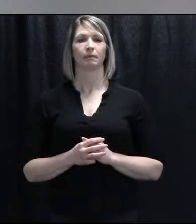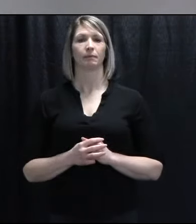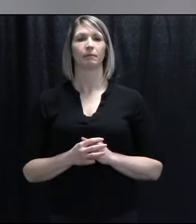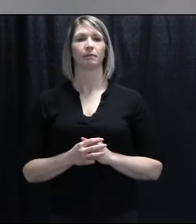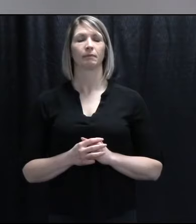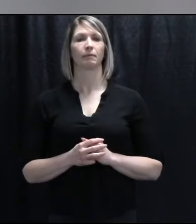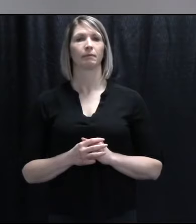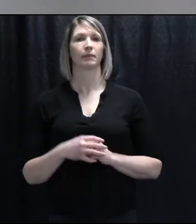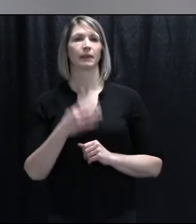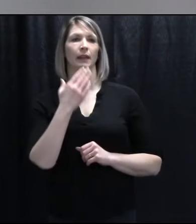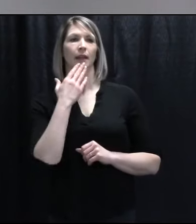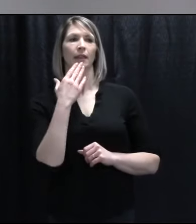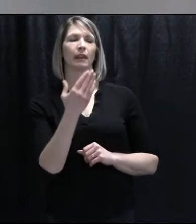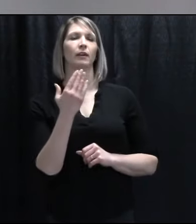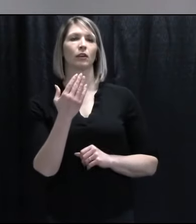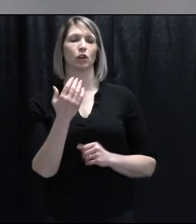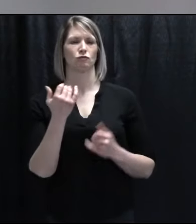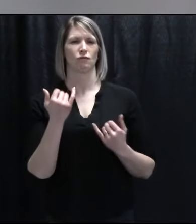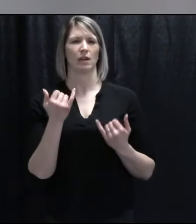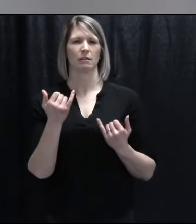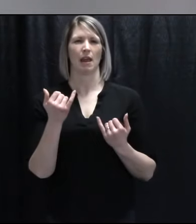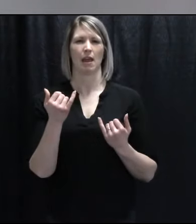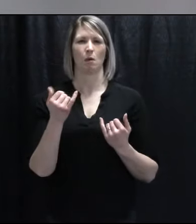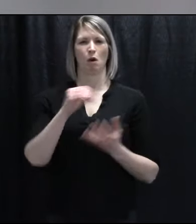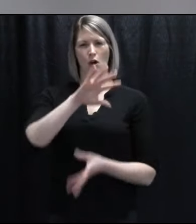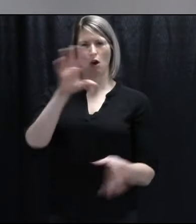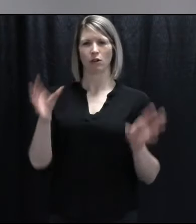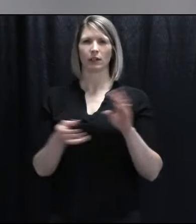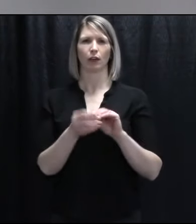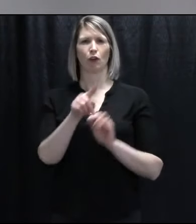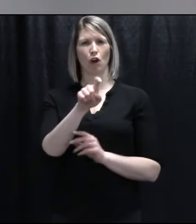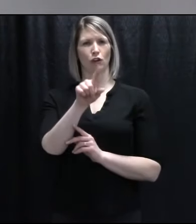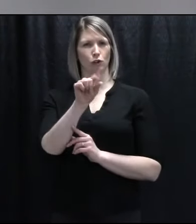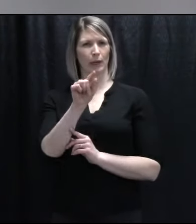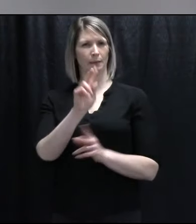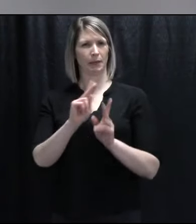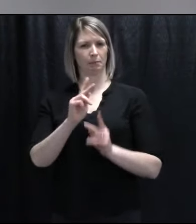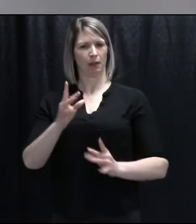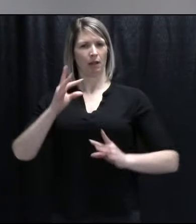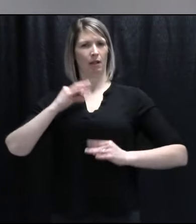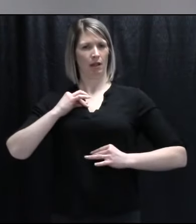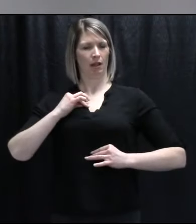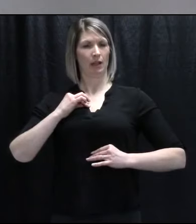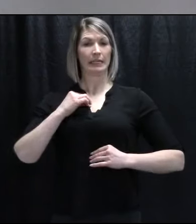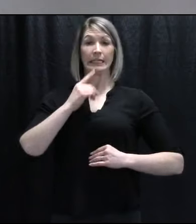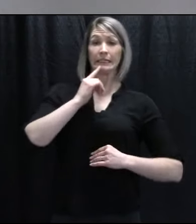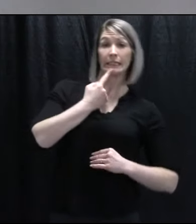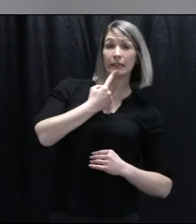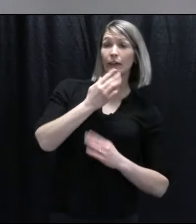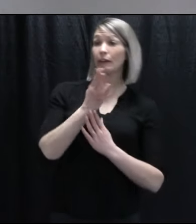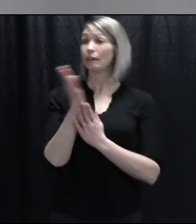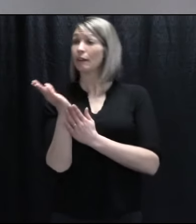cases, are they symptomatic, mild, severe? Are we seeing more of one than the other?